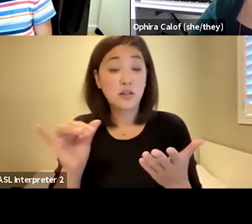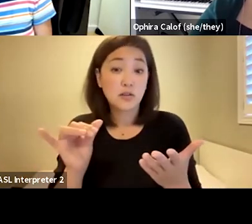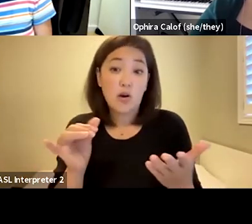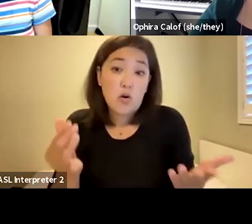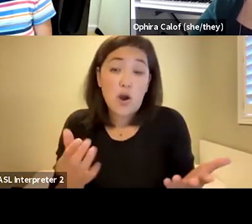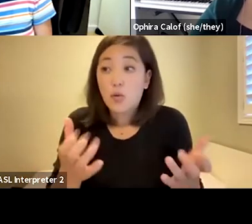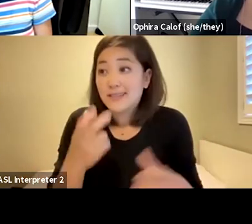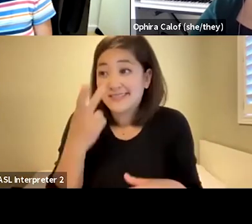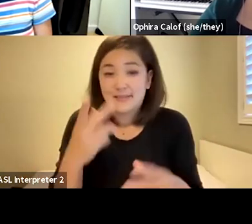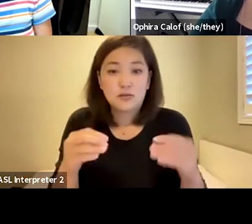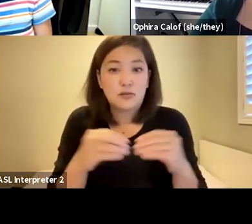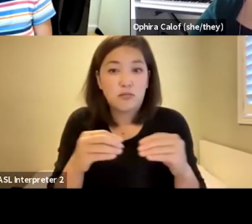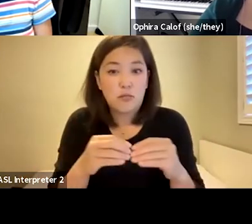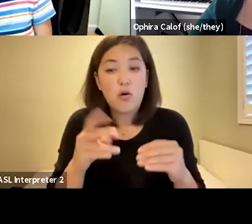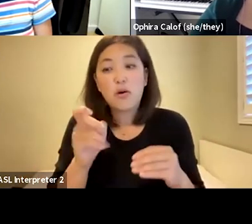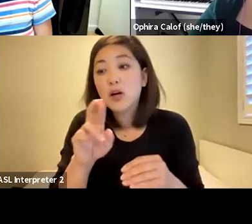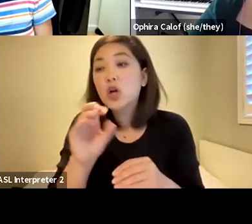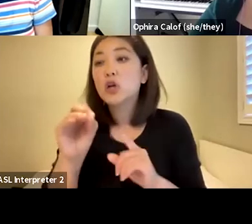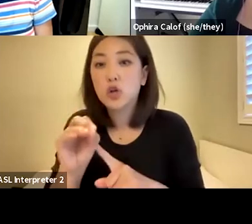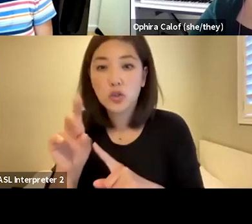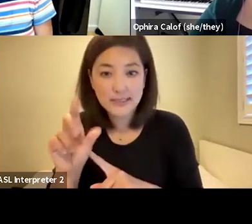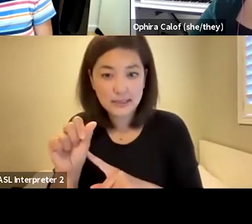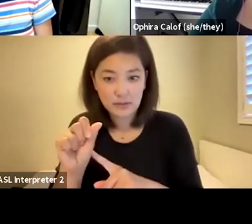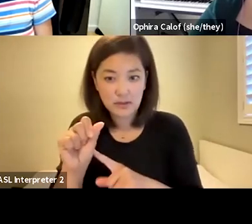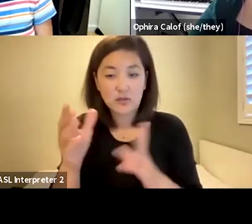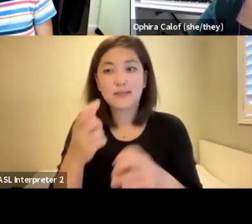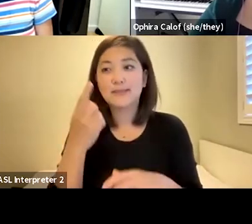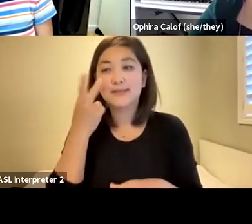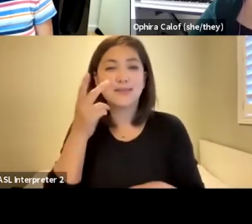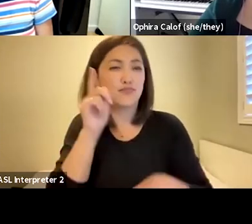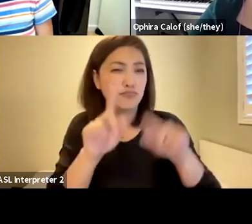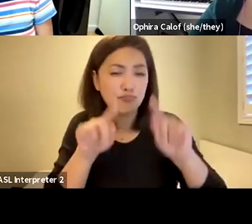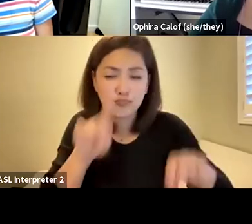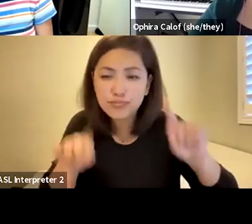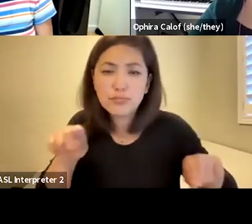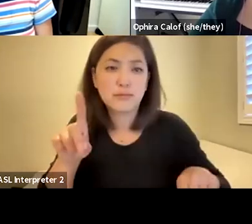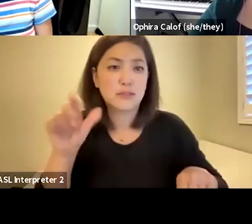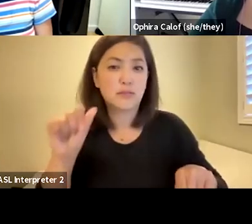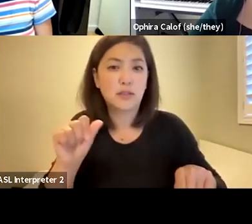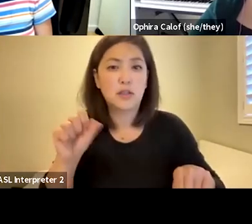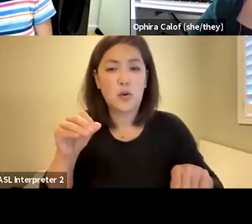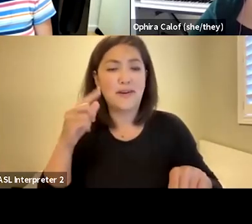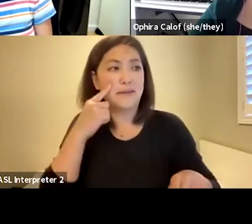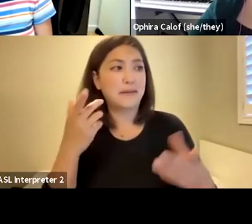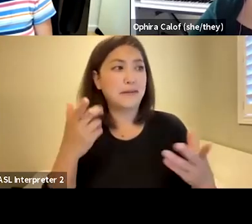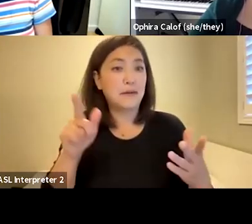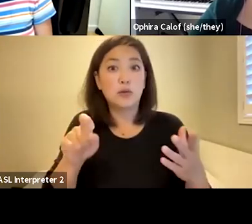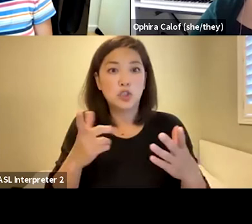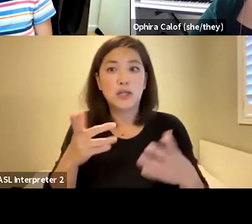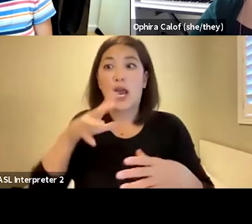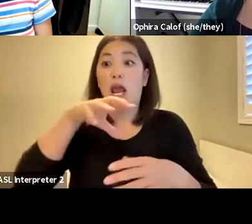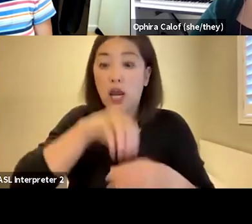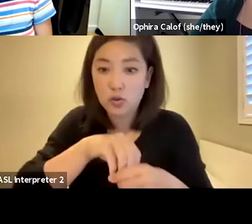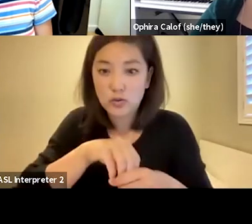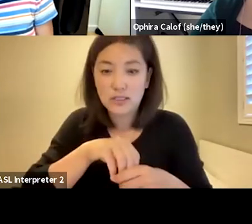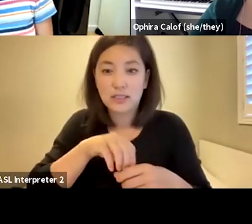lot more neurovisibility, neurodisability as well. So in terms of next steps, I'd say we should foster inclusivity, maybe use that